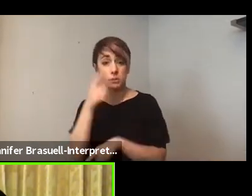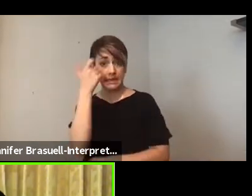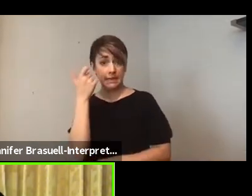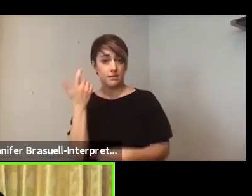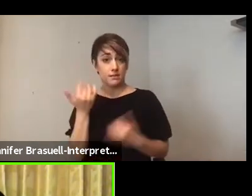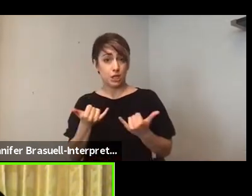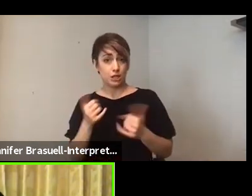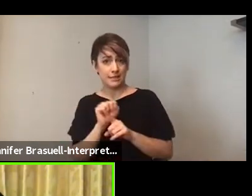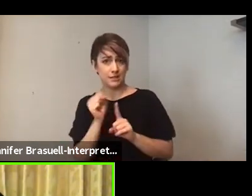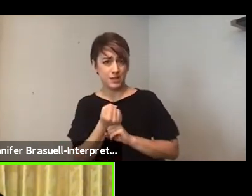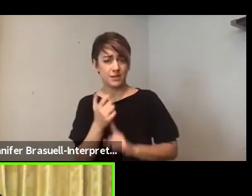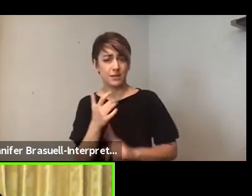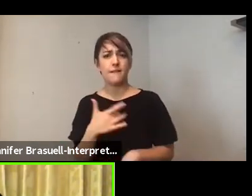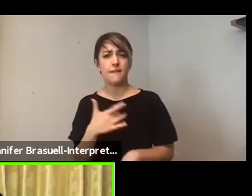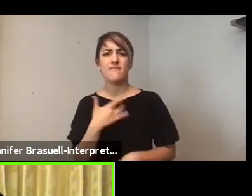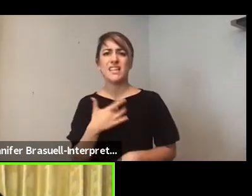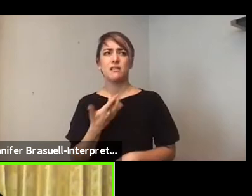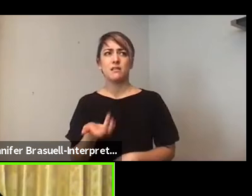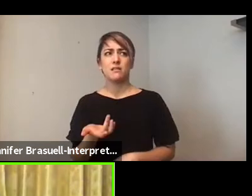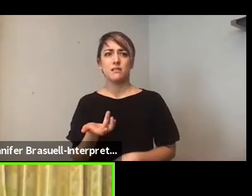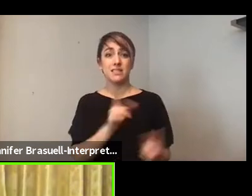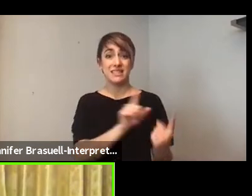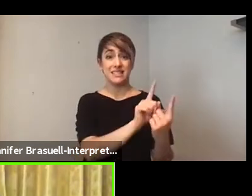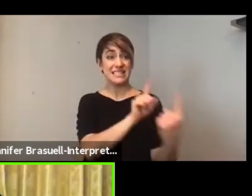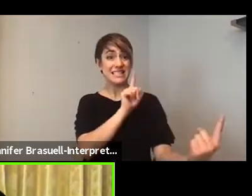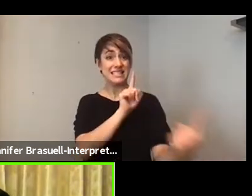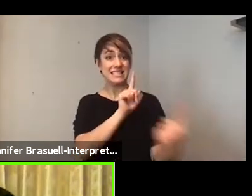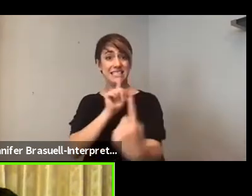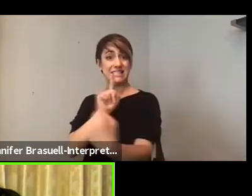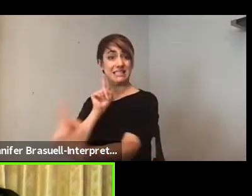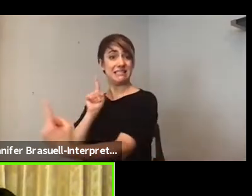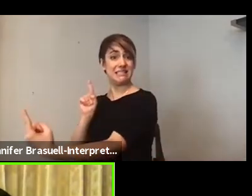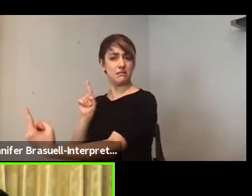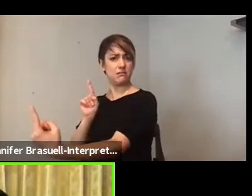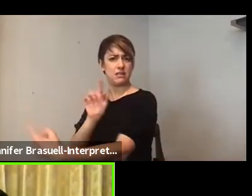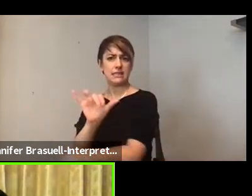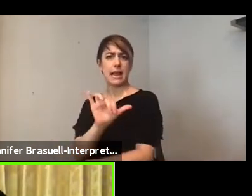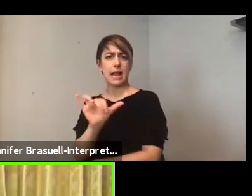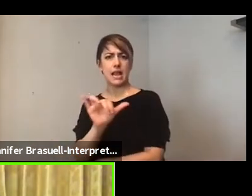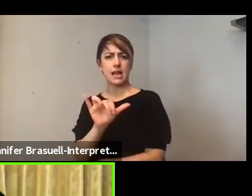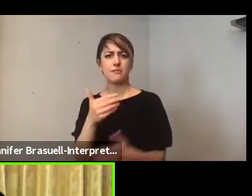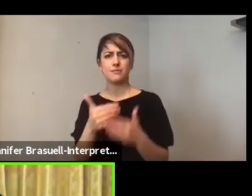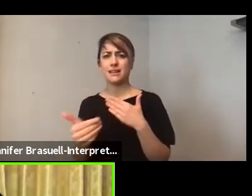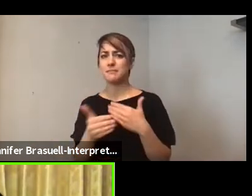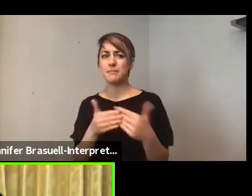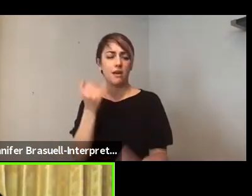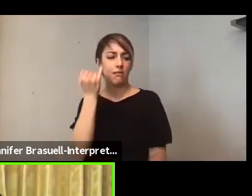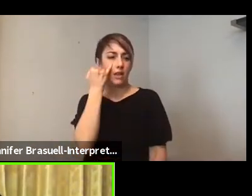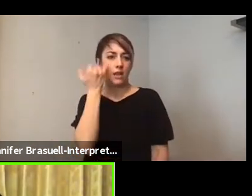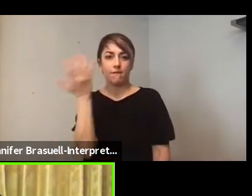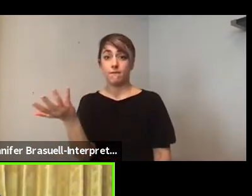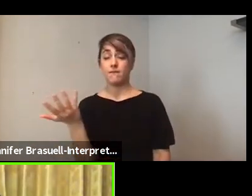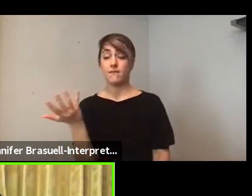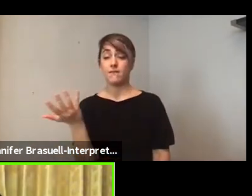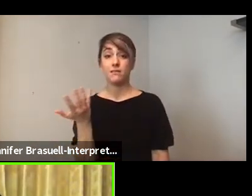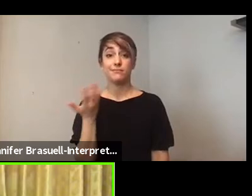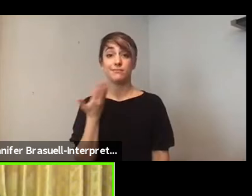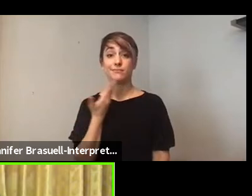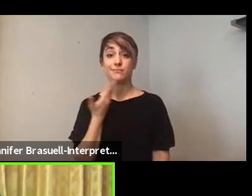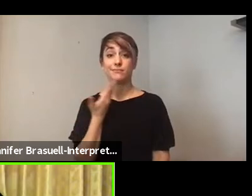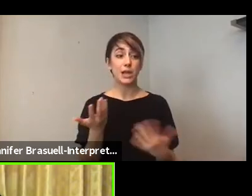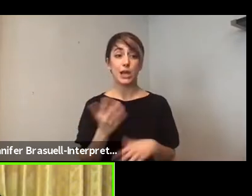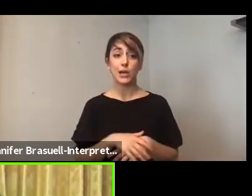distance is the same, even though you're in the same country or in another far away, like on the opposite of the world. I feel